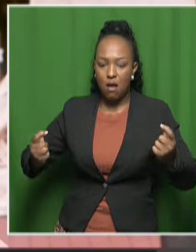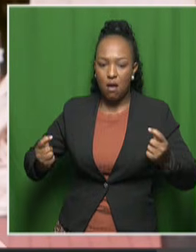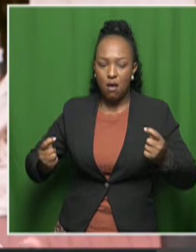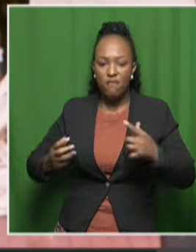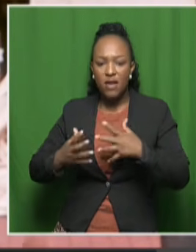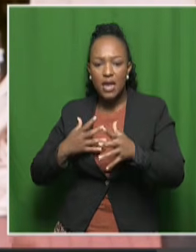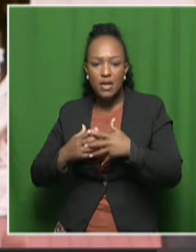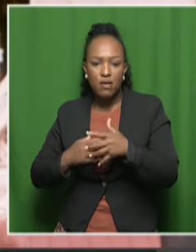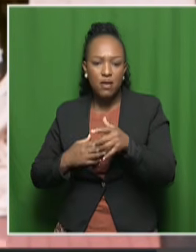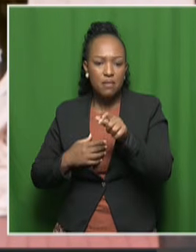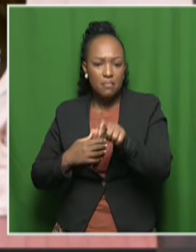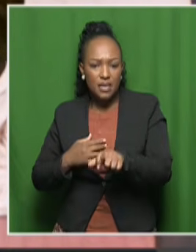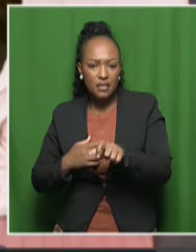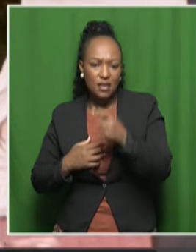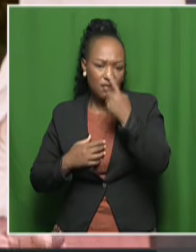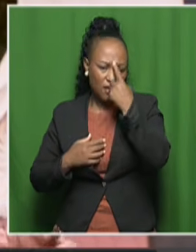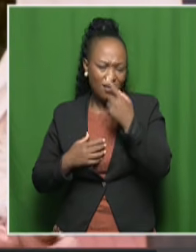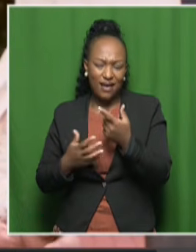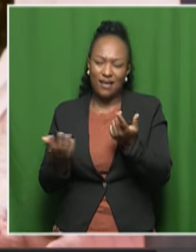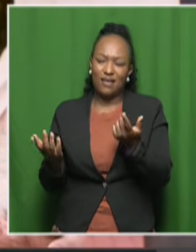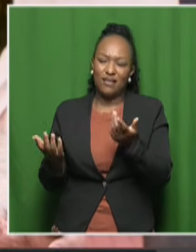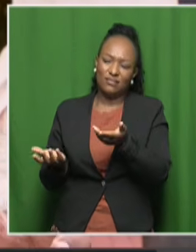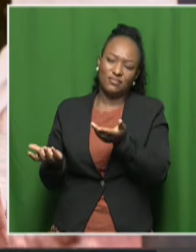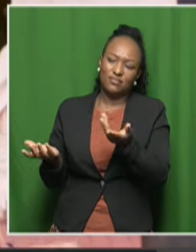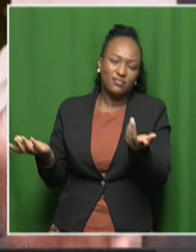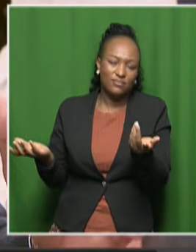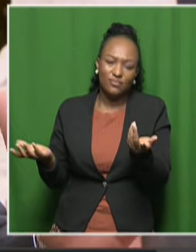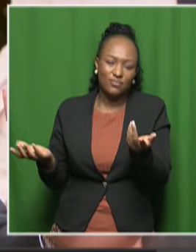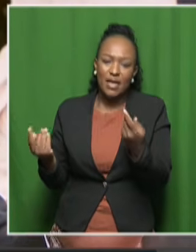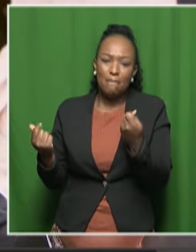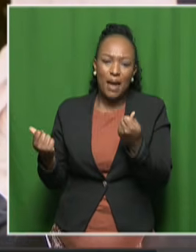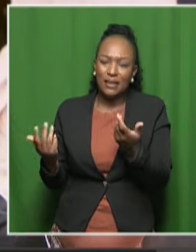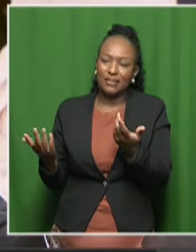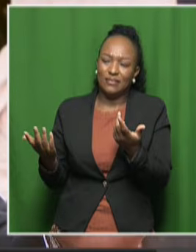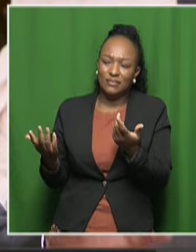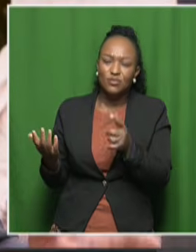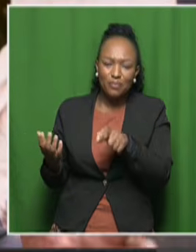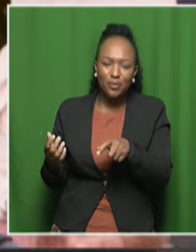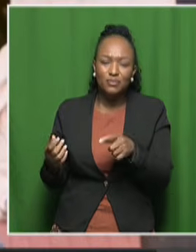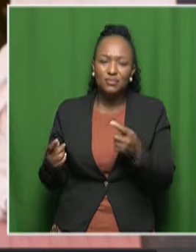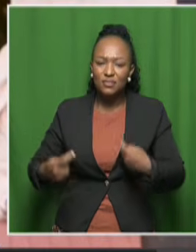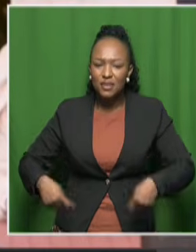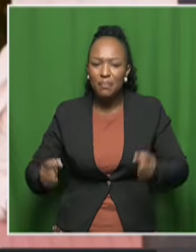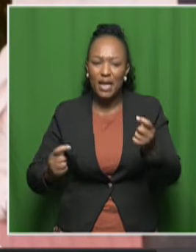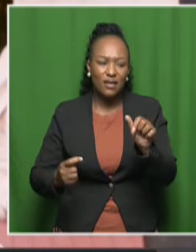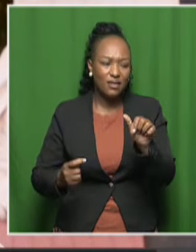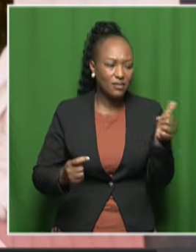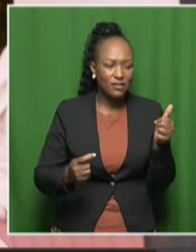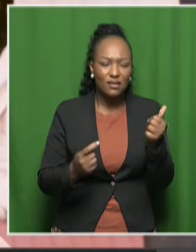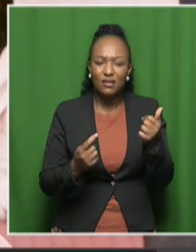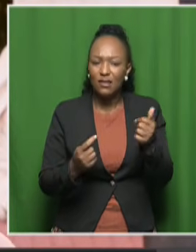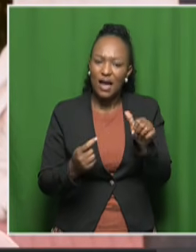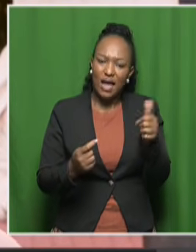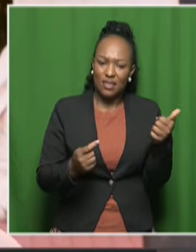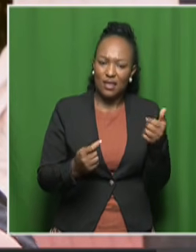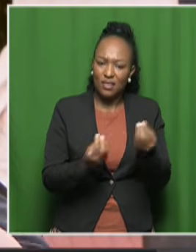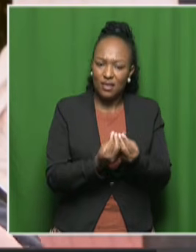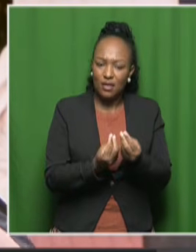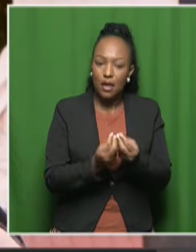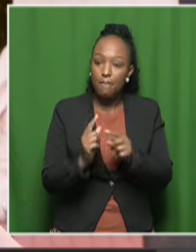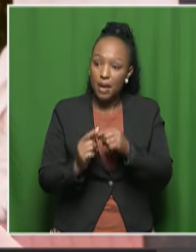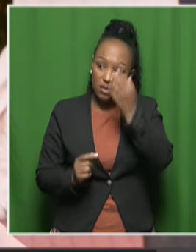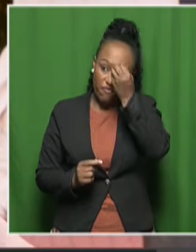that this is just the money could have been used elsewhere is forgetting